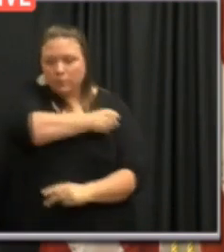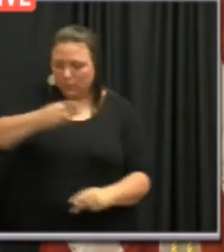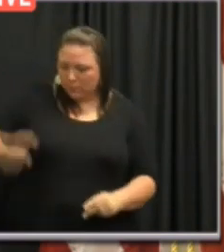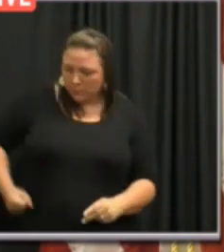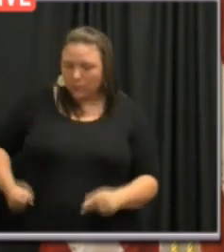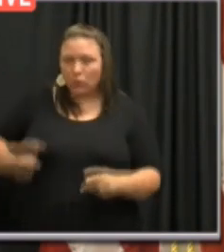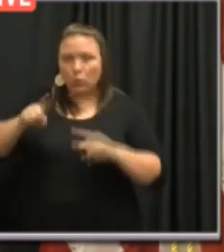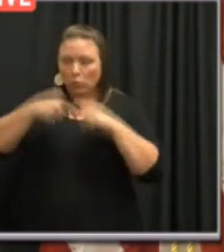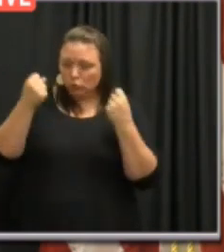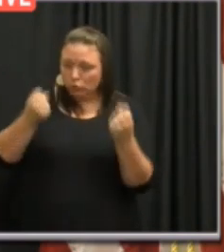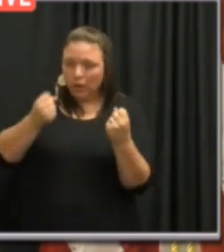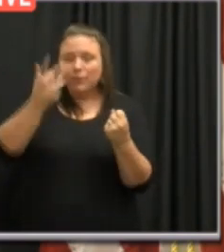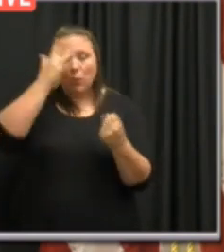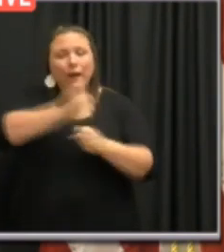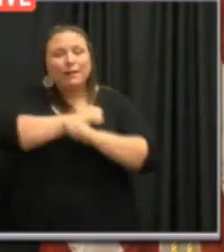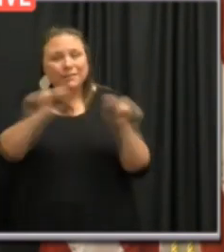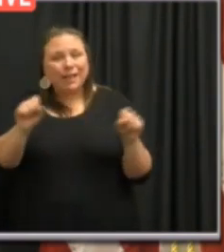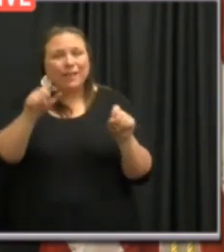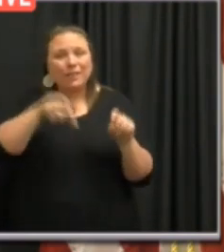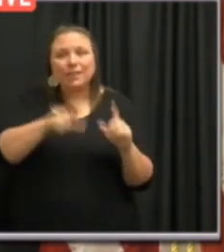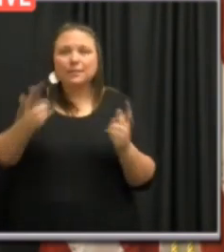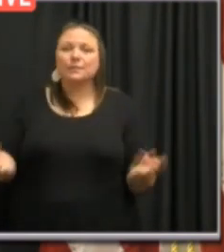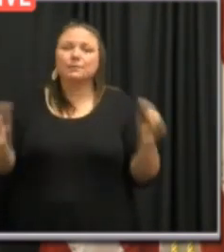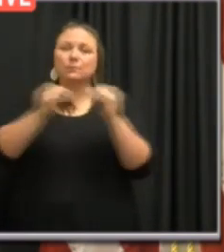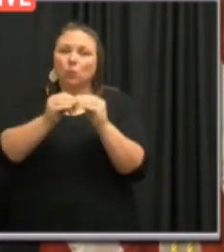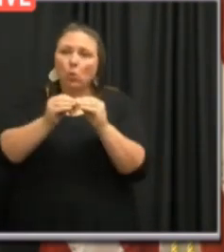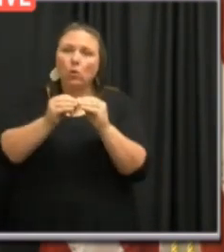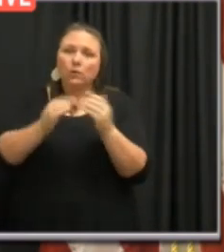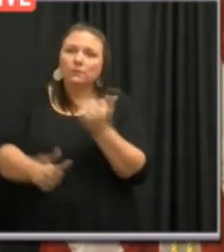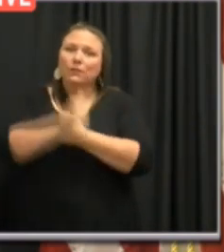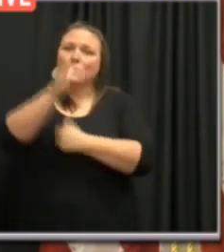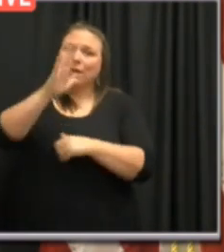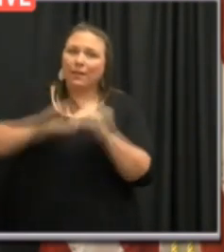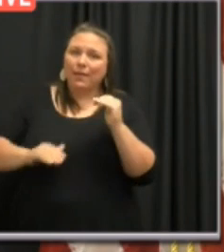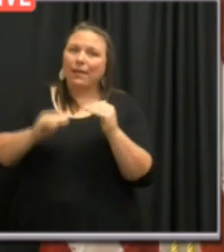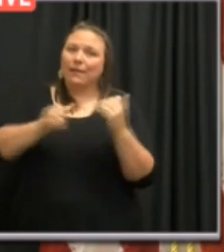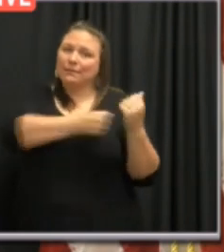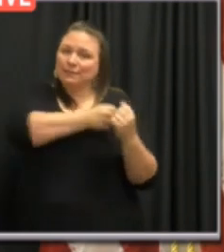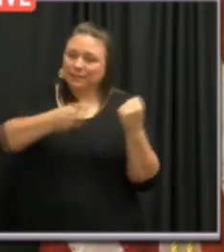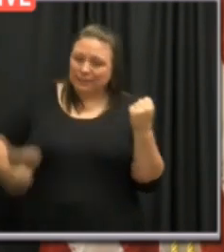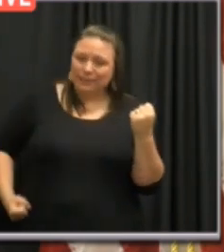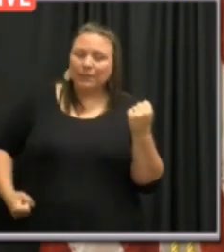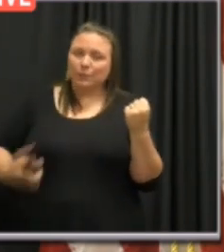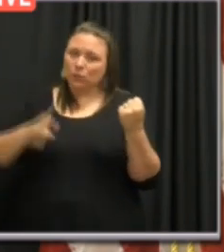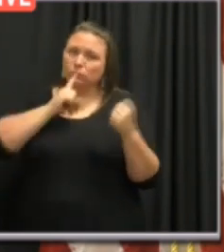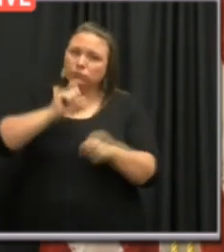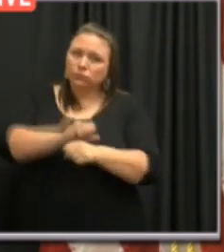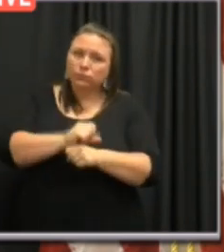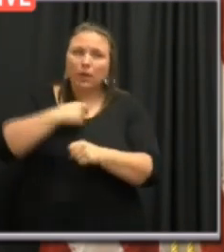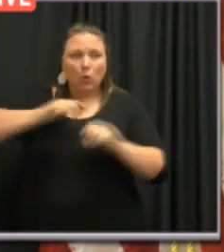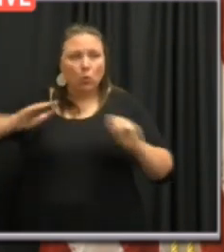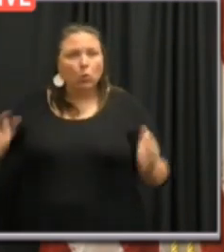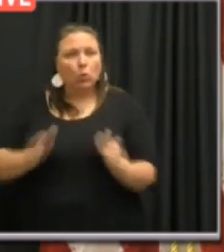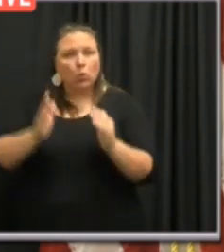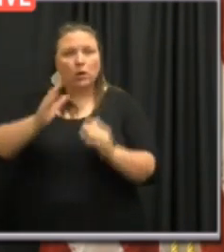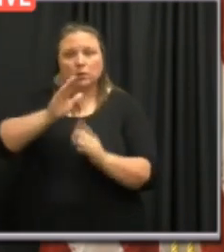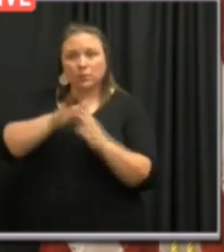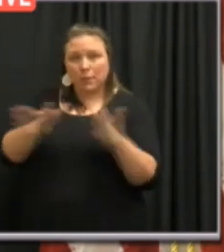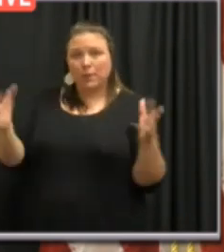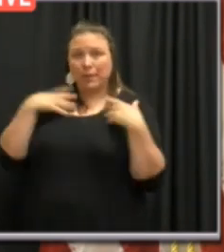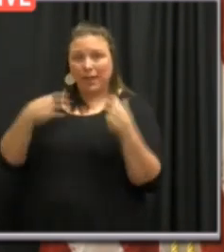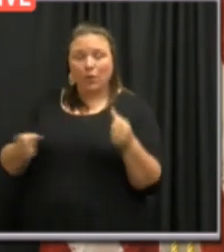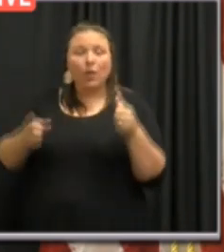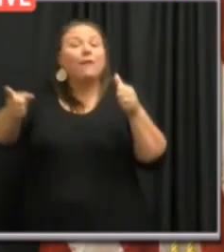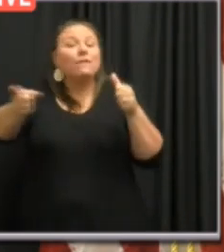it keeps you safe. Well, this is a lot bigger than seatbelts, right, frankly. And so, of course, I'm going to encourage public health first